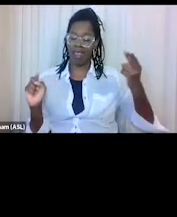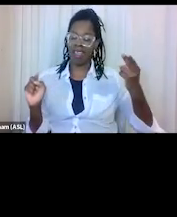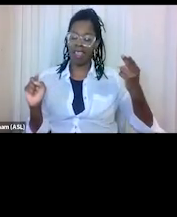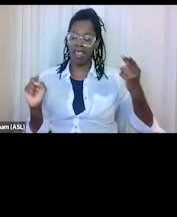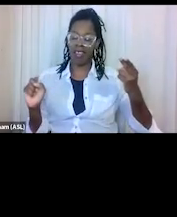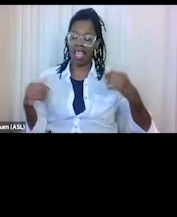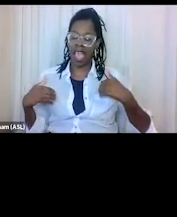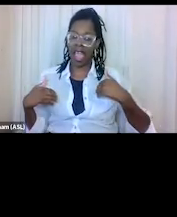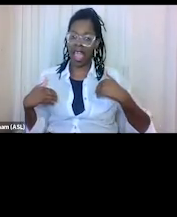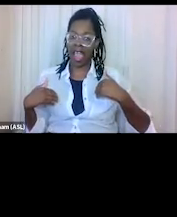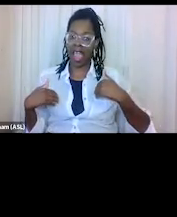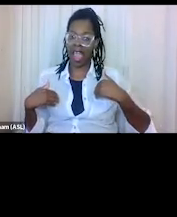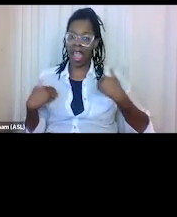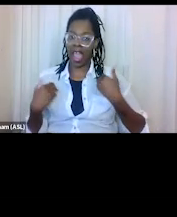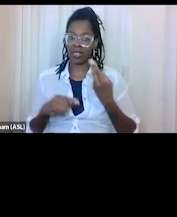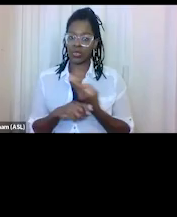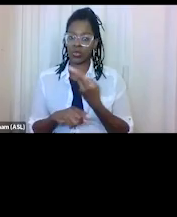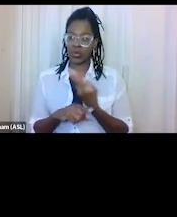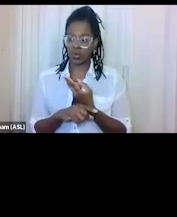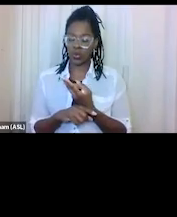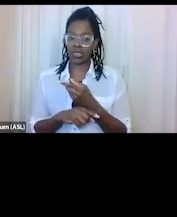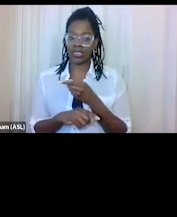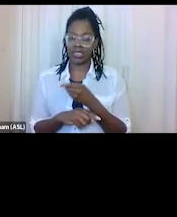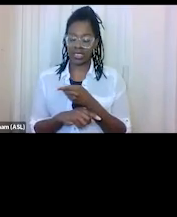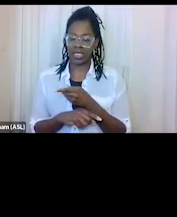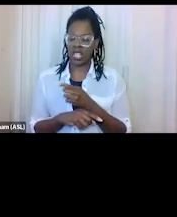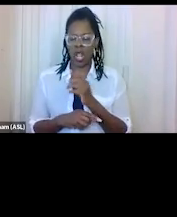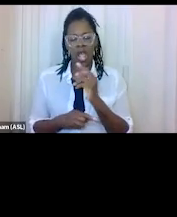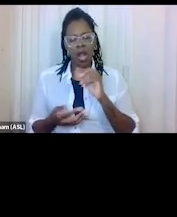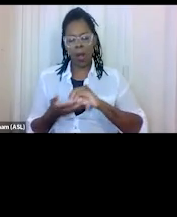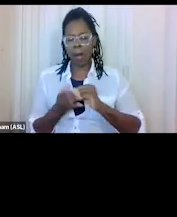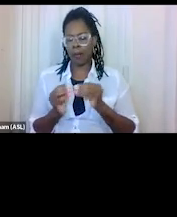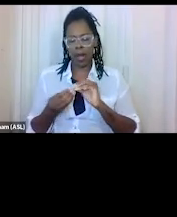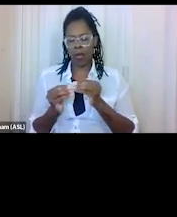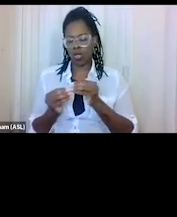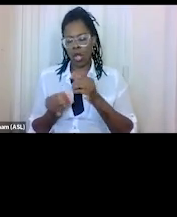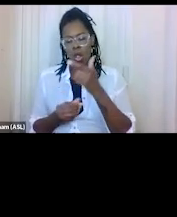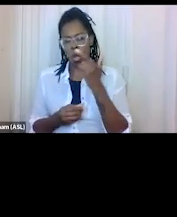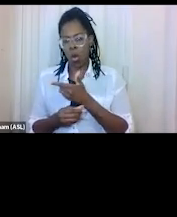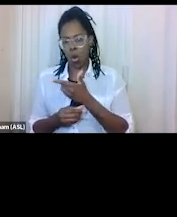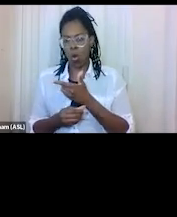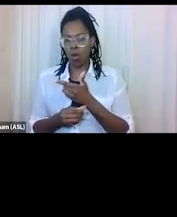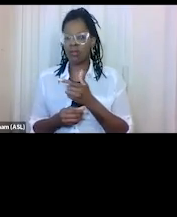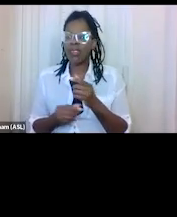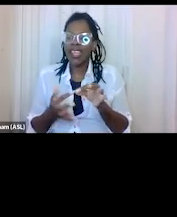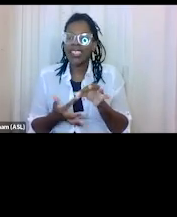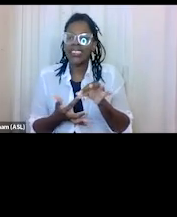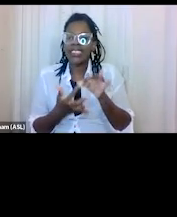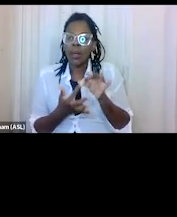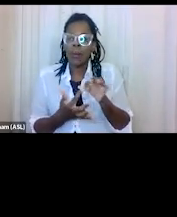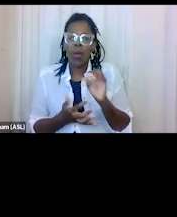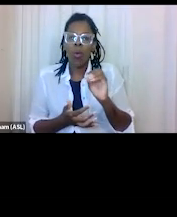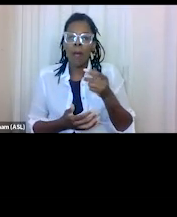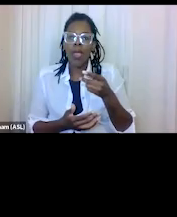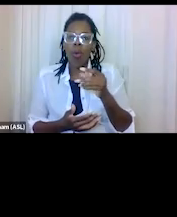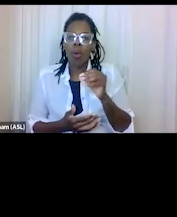are in the single-digit lifetime use rates for all of these categories, except for opioid misuse, which was around 13%, although this